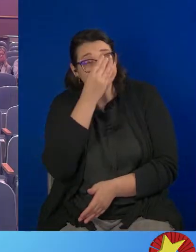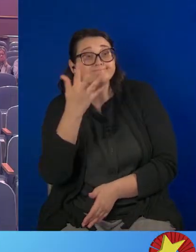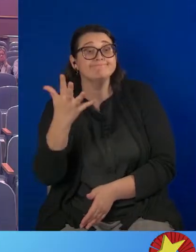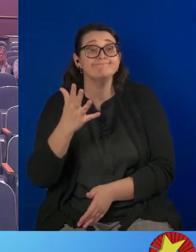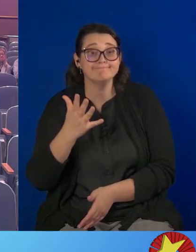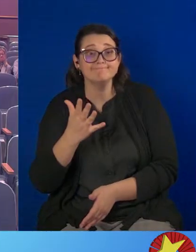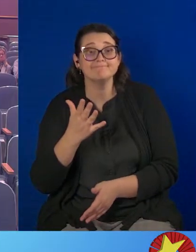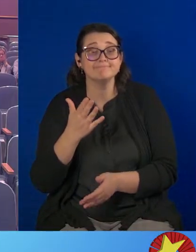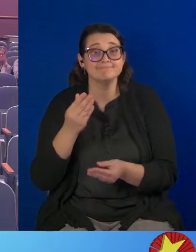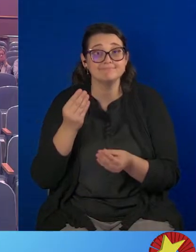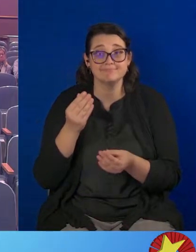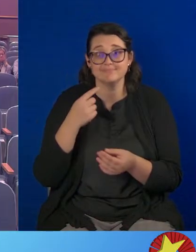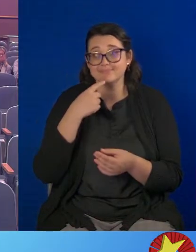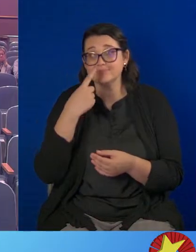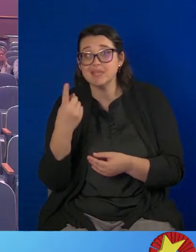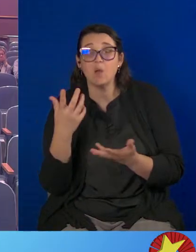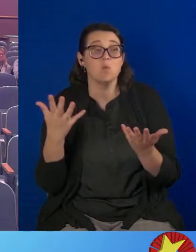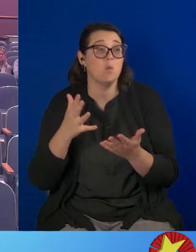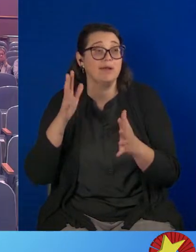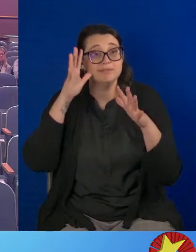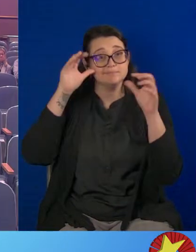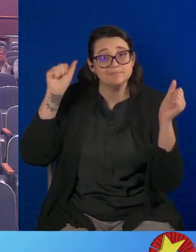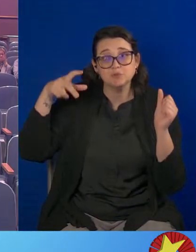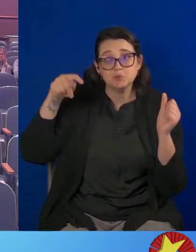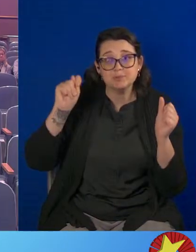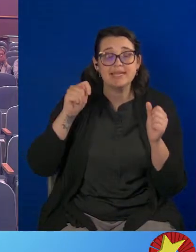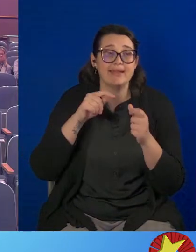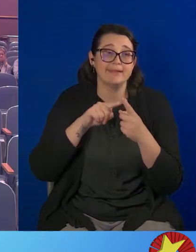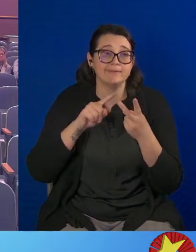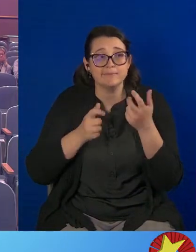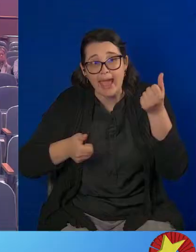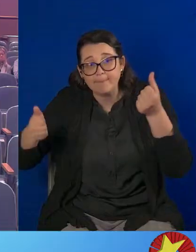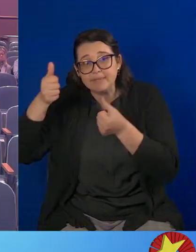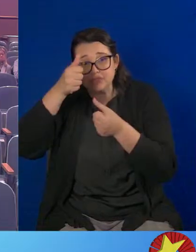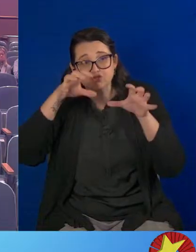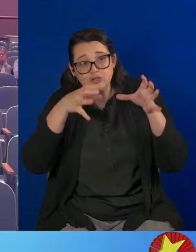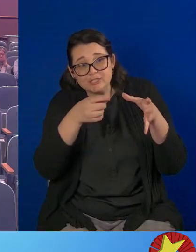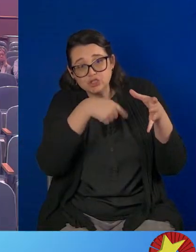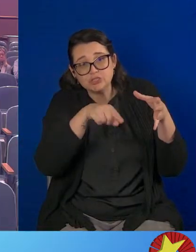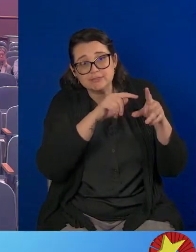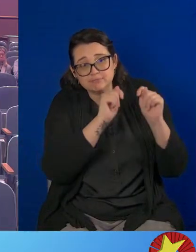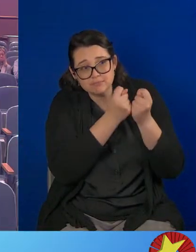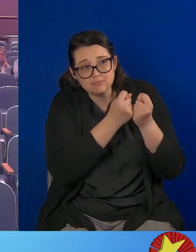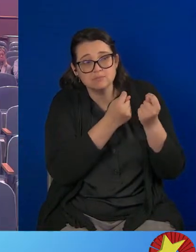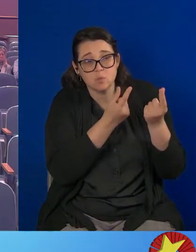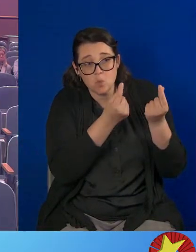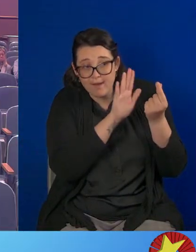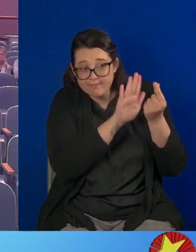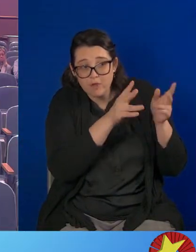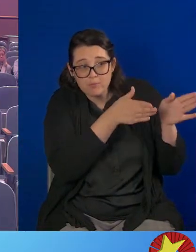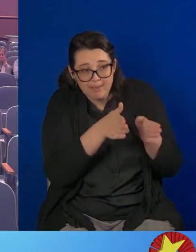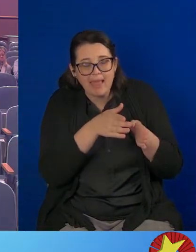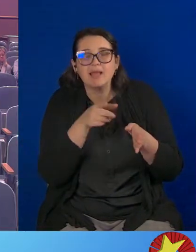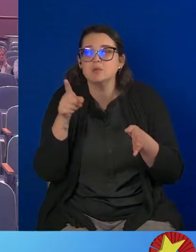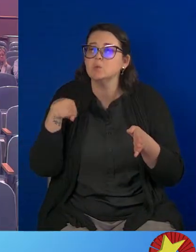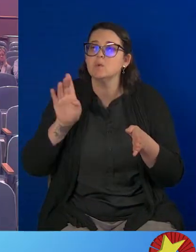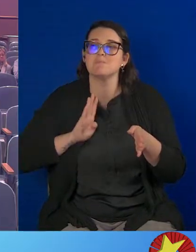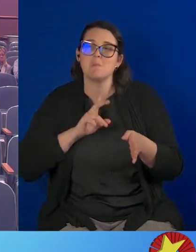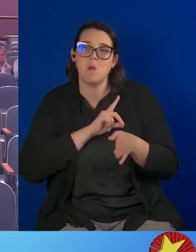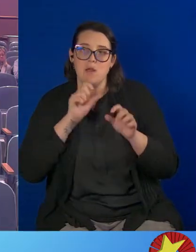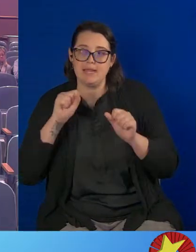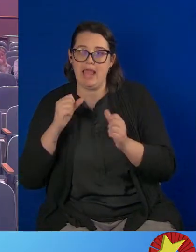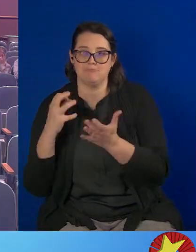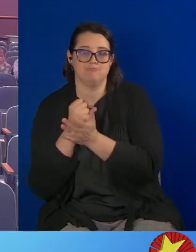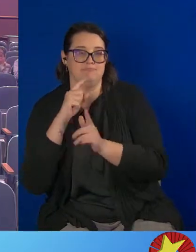what the superintendent and the administration is planning on doing, and to give you, the board, the opportunity to answer questions. So